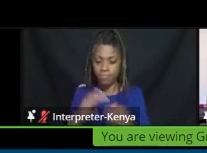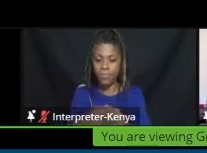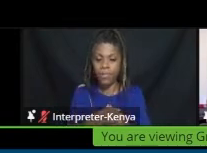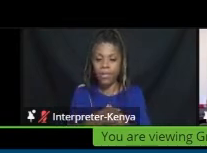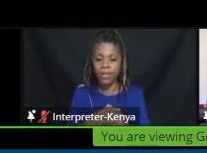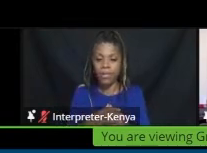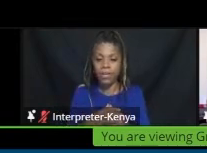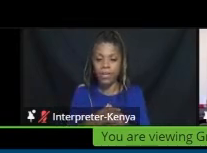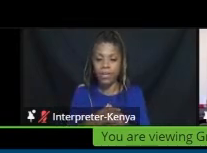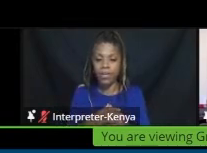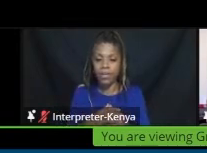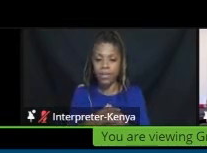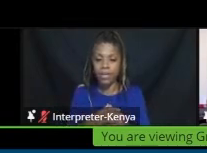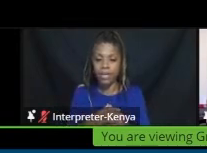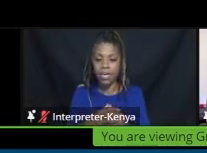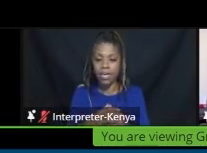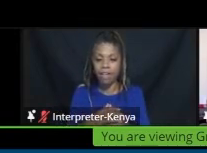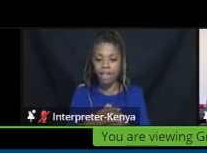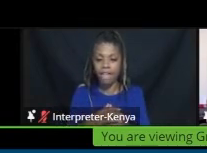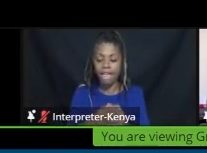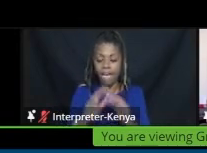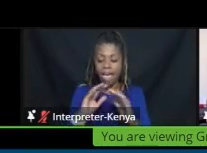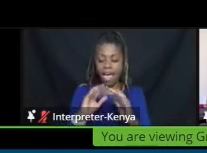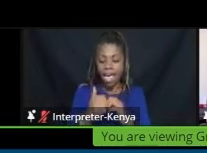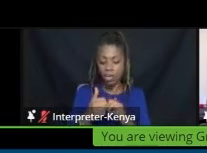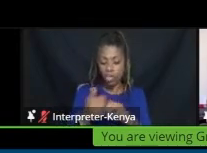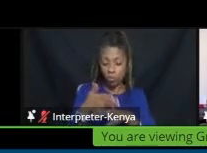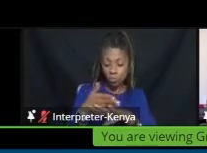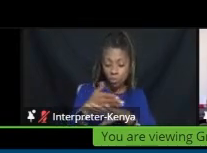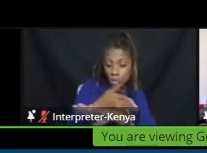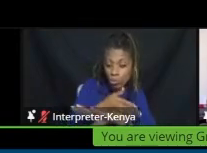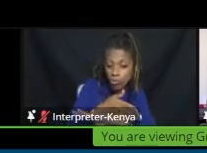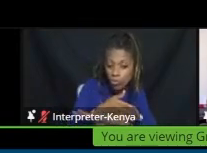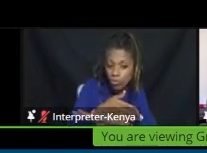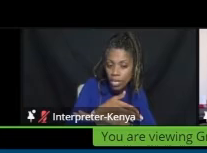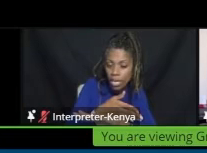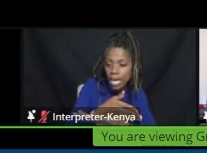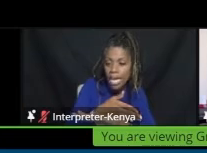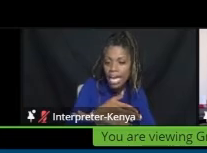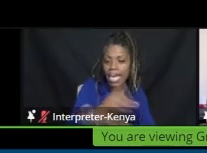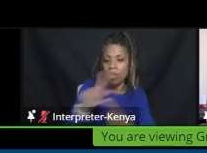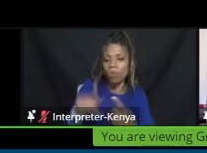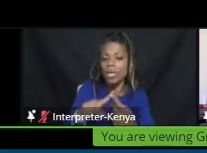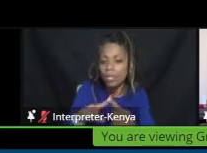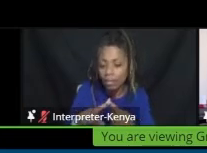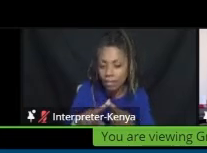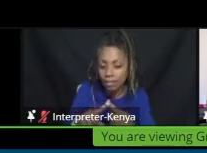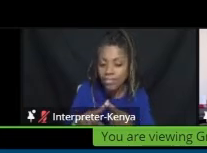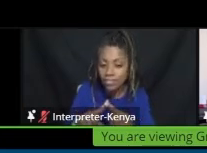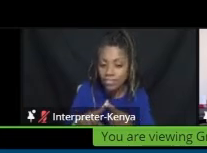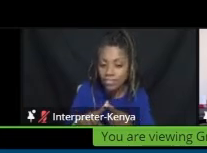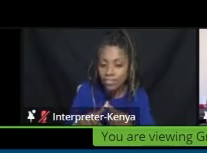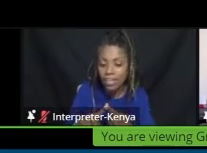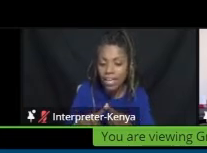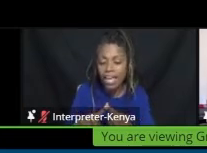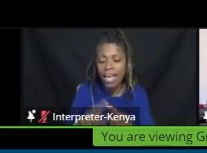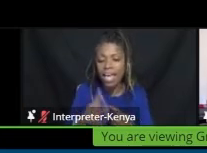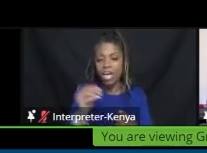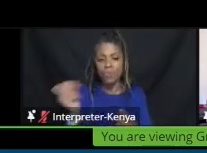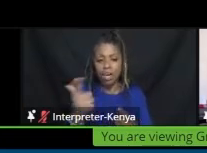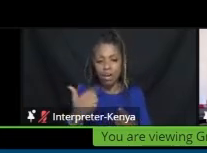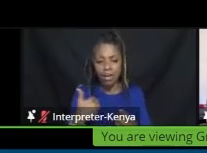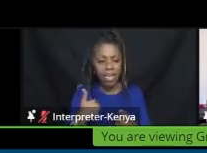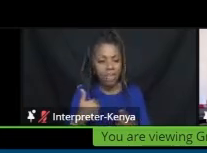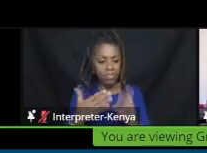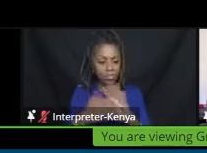what kind of cadence they need feedback about their performance. And all of us have these stories about how we got better at